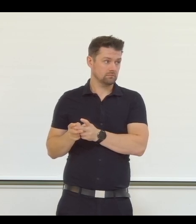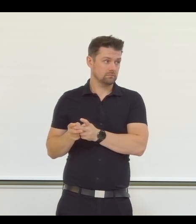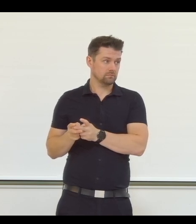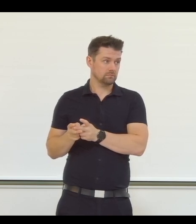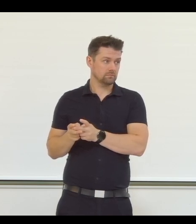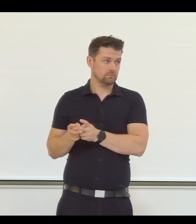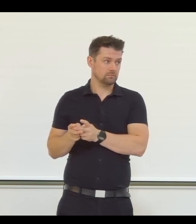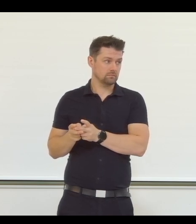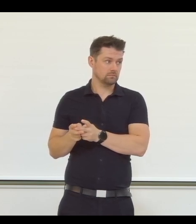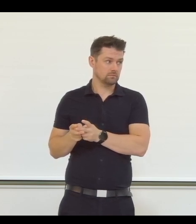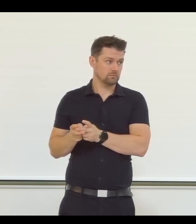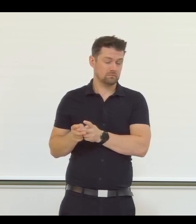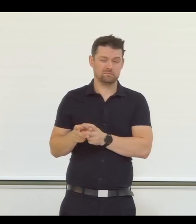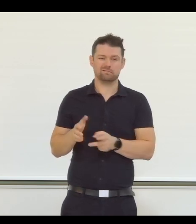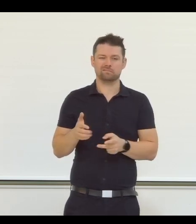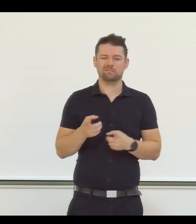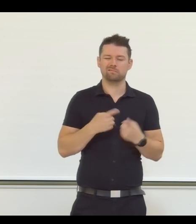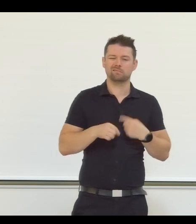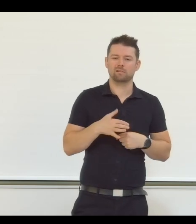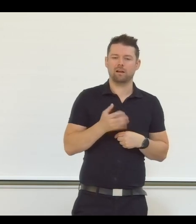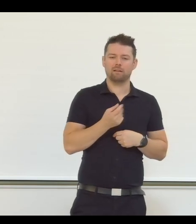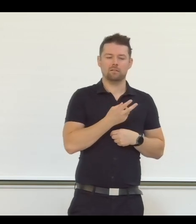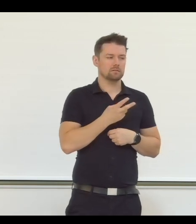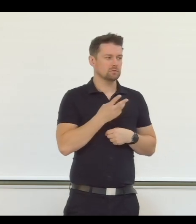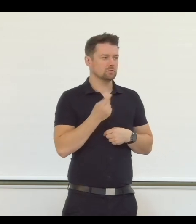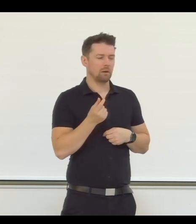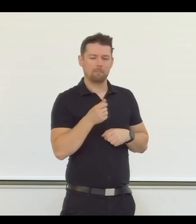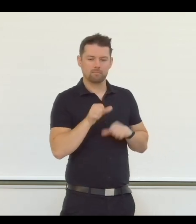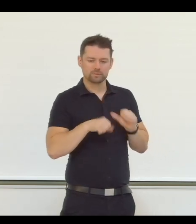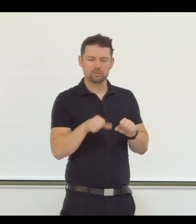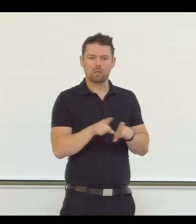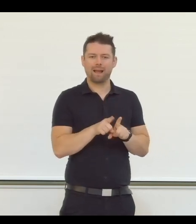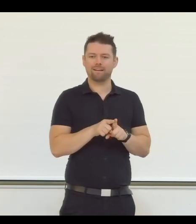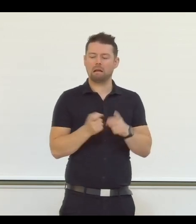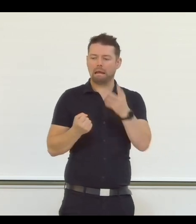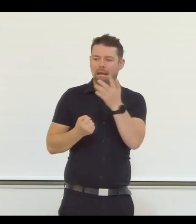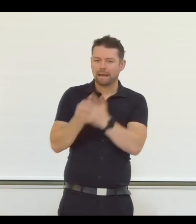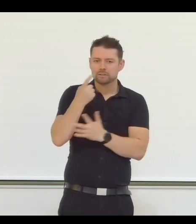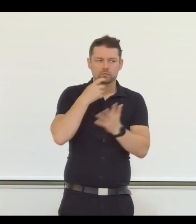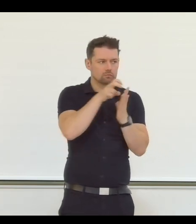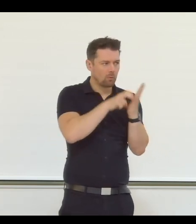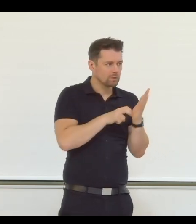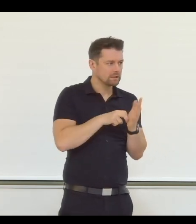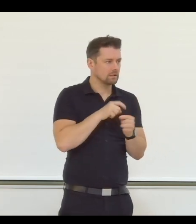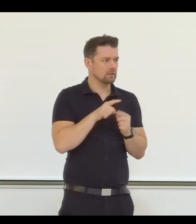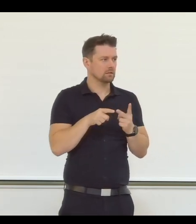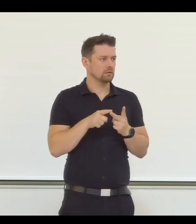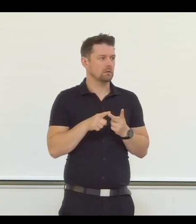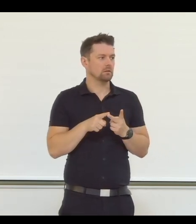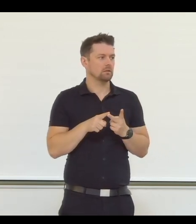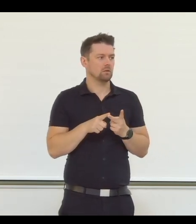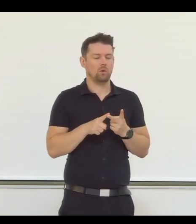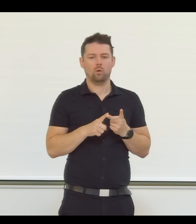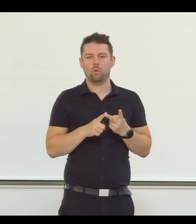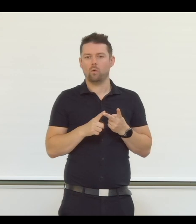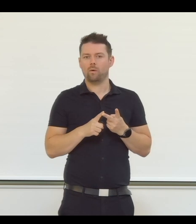think, somewhat relatable to this field. There's incident reporting on a really highly imprecise way. There are also